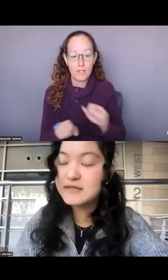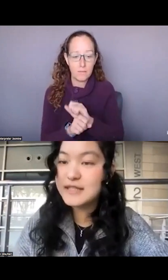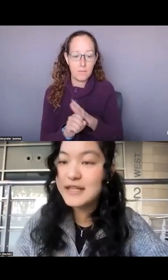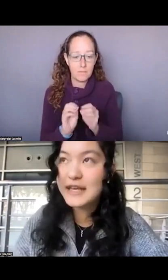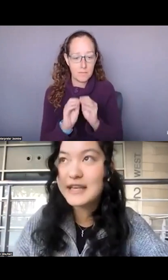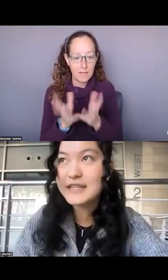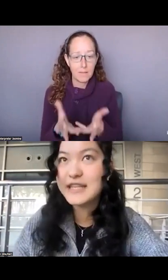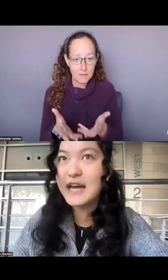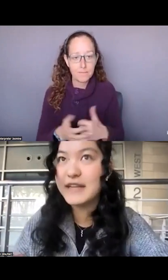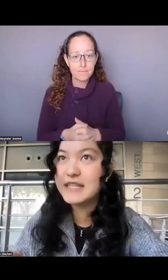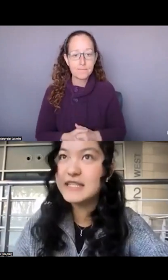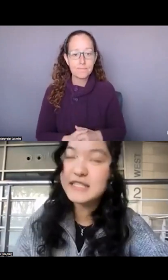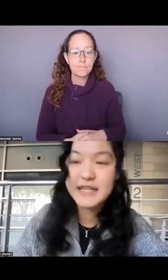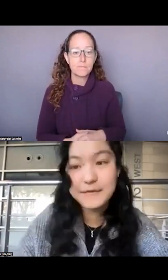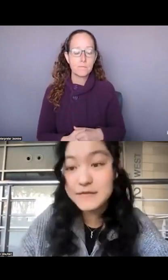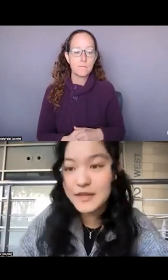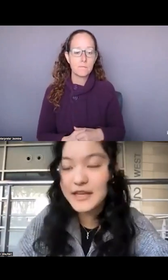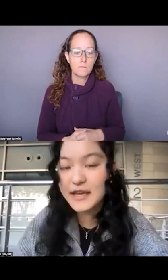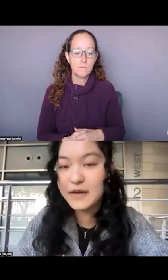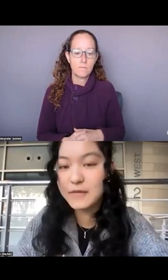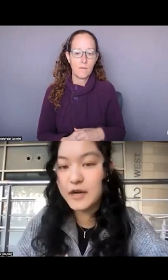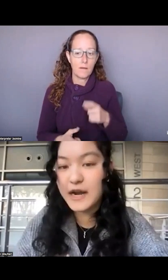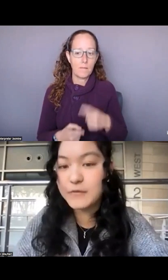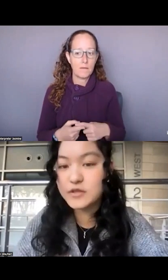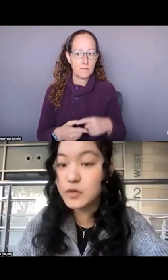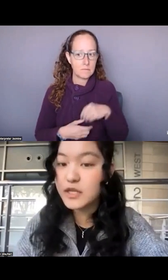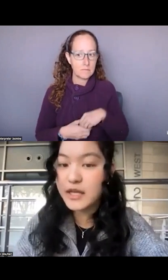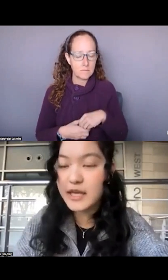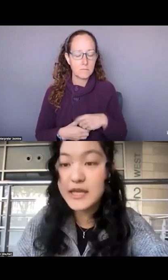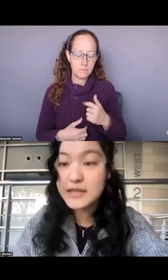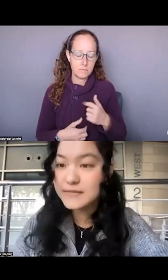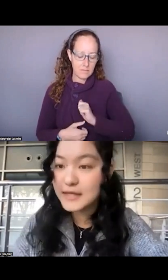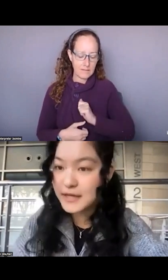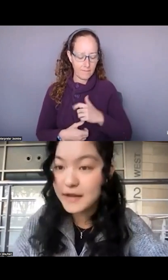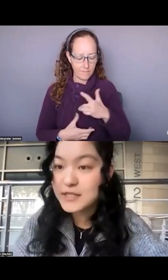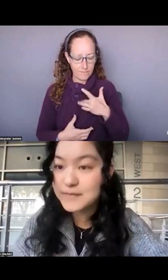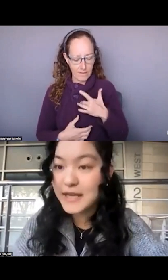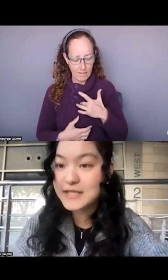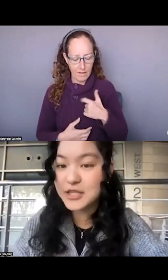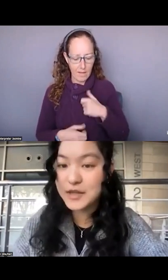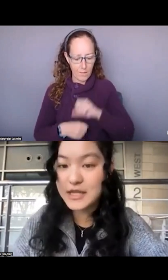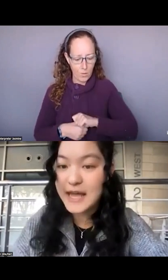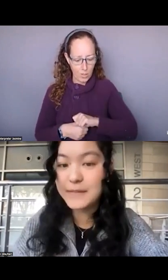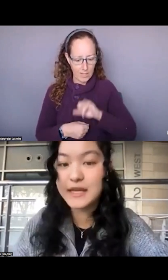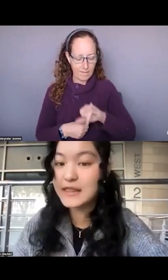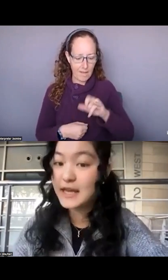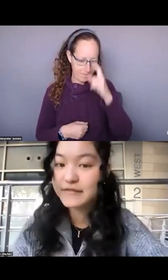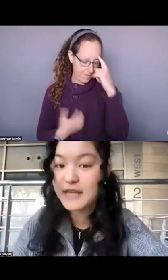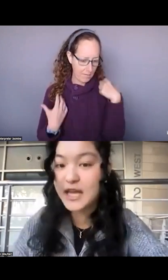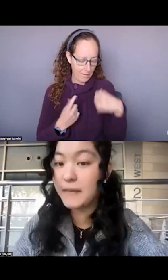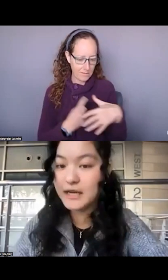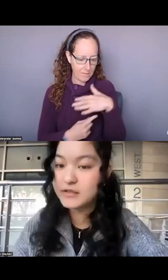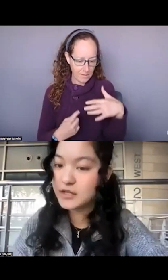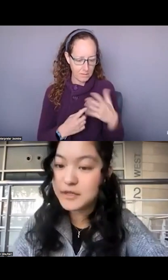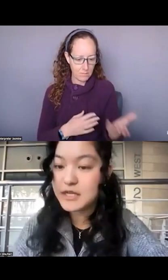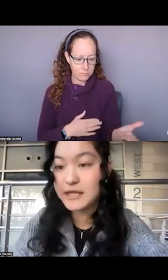was like kind of like dissonance I was feeling, where I was working in this mental health space during the day, but then at the end of the